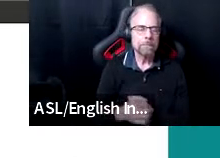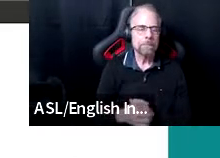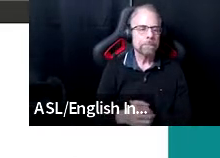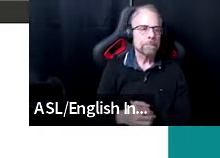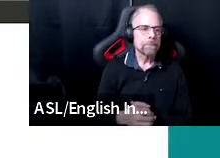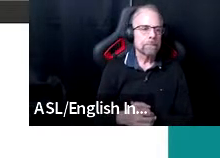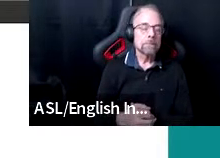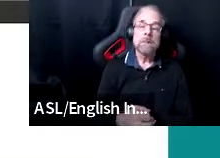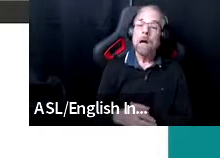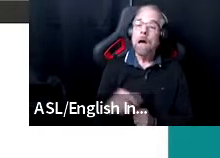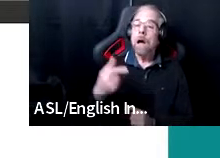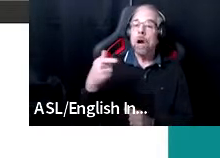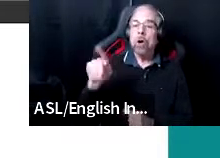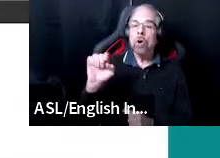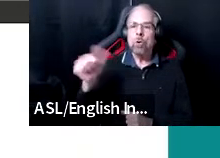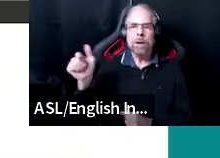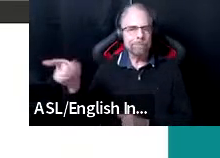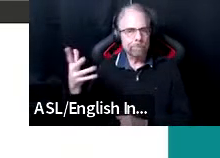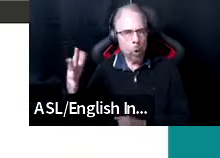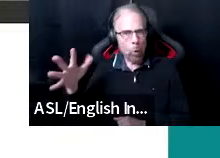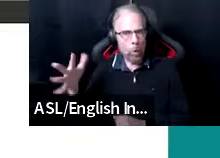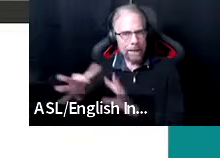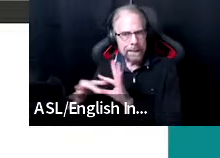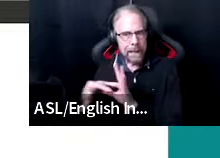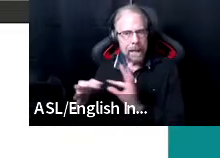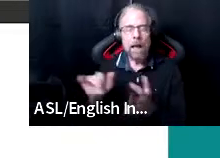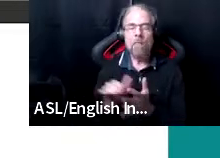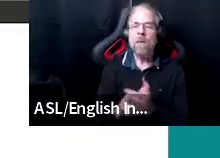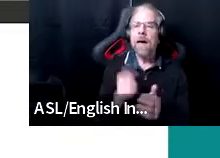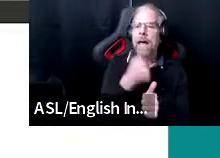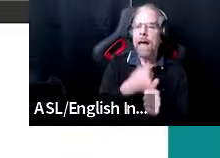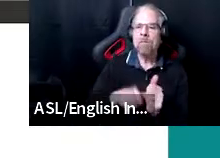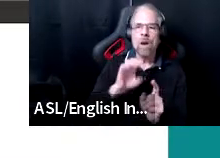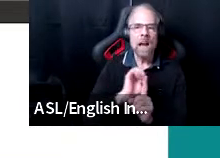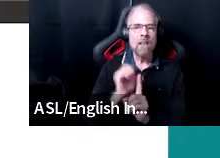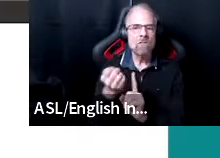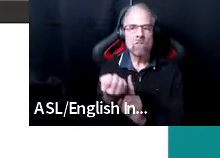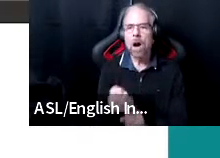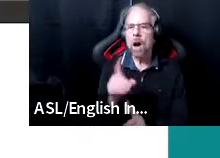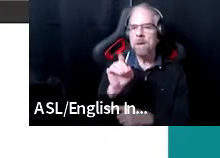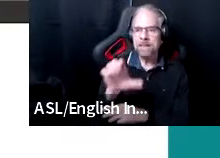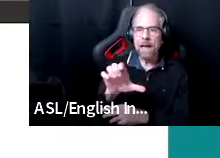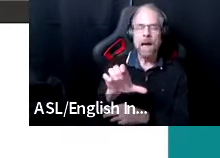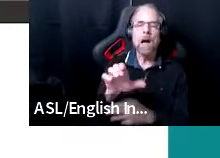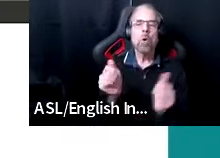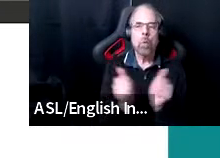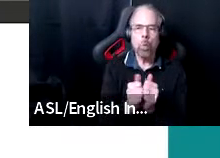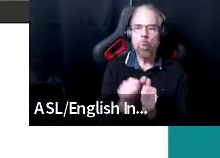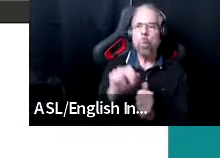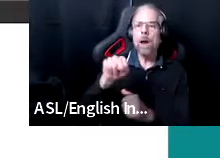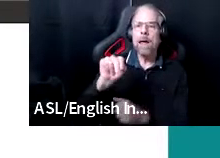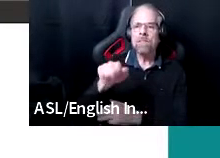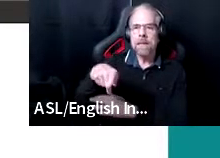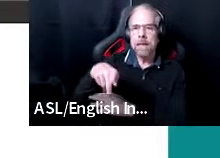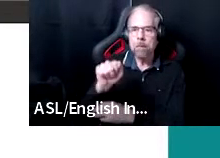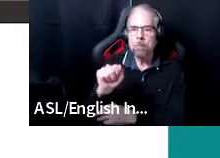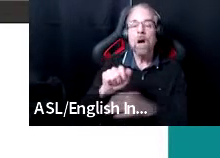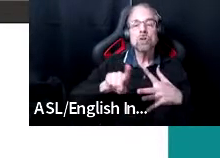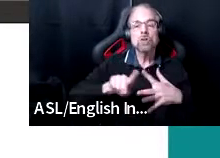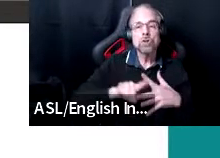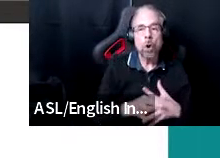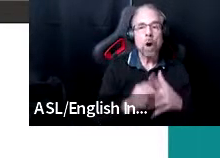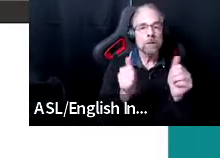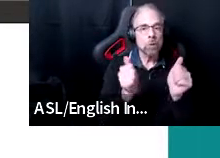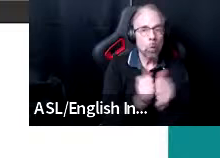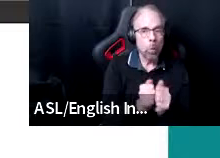And as Greg said, every environmental document through NEPA starts with a purpose and